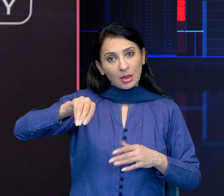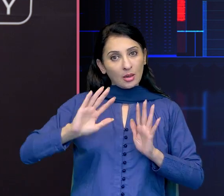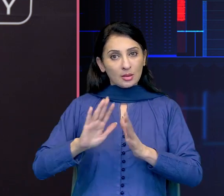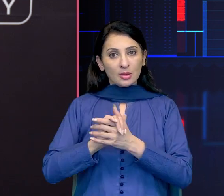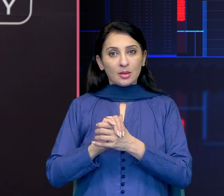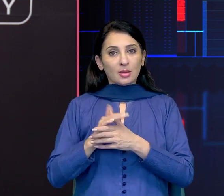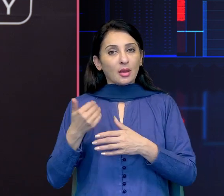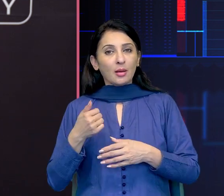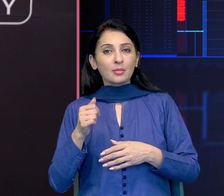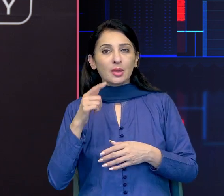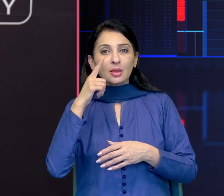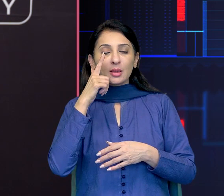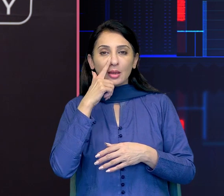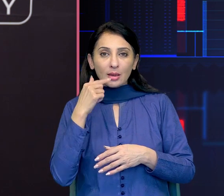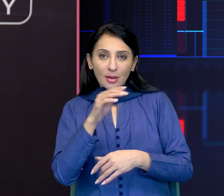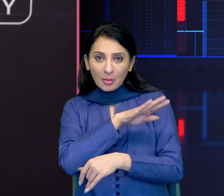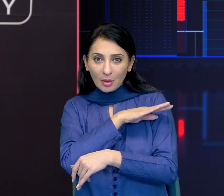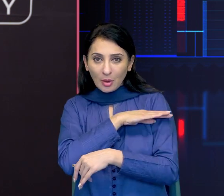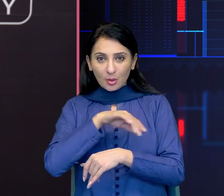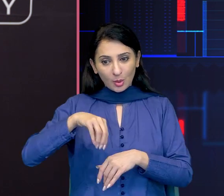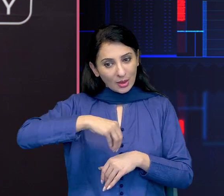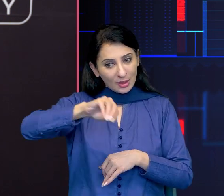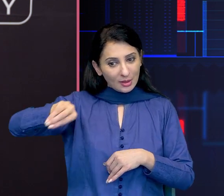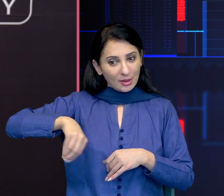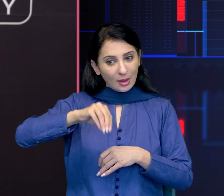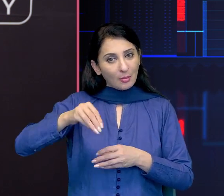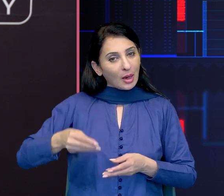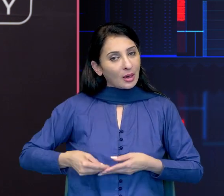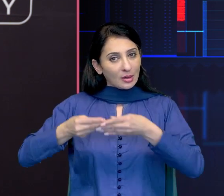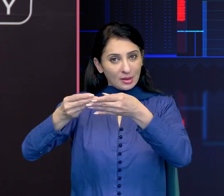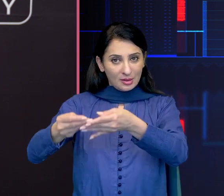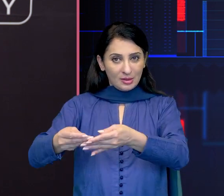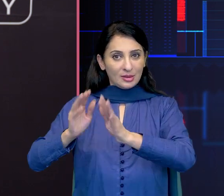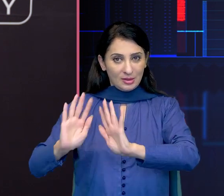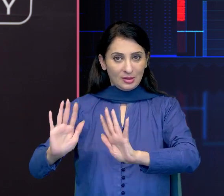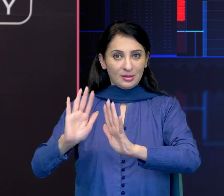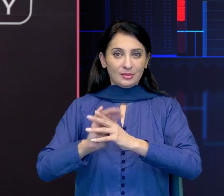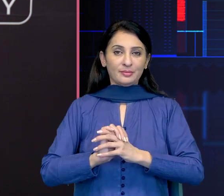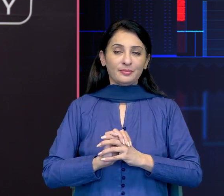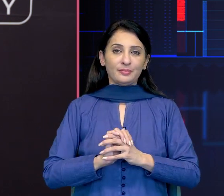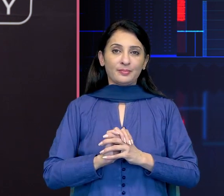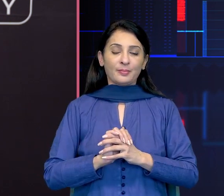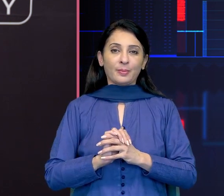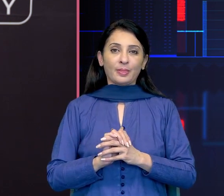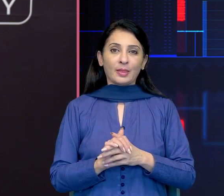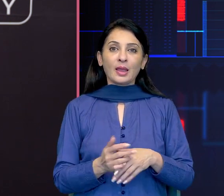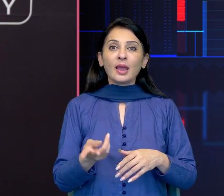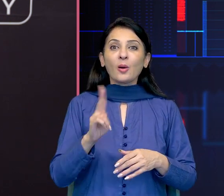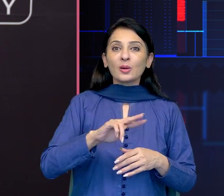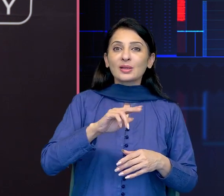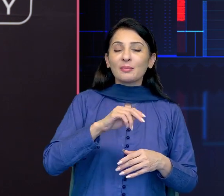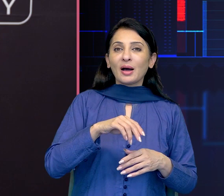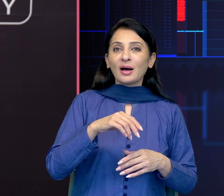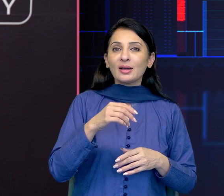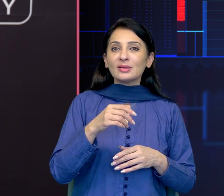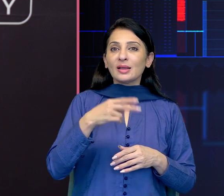life. Like they were cooking for themselves and cooking for their siblings, and